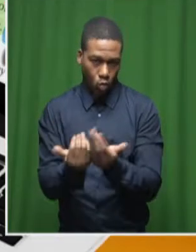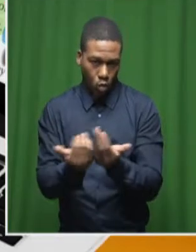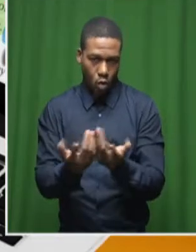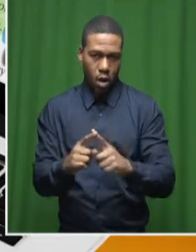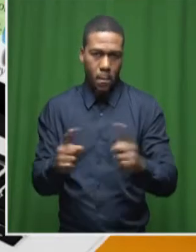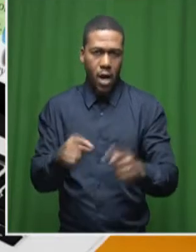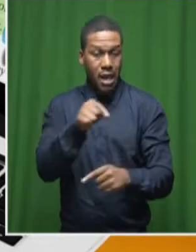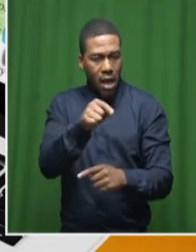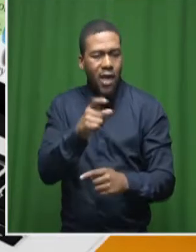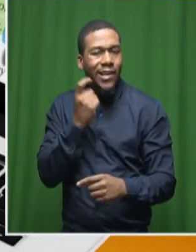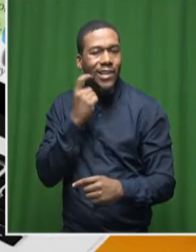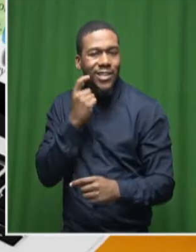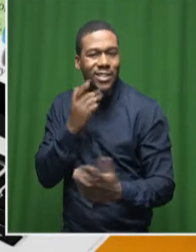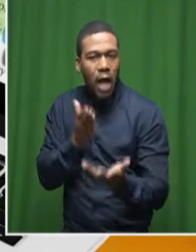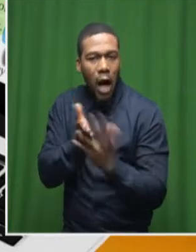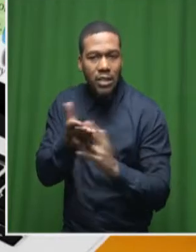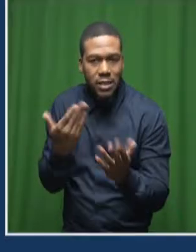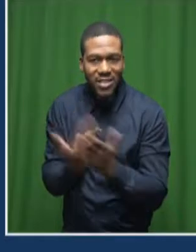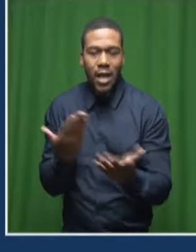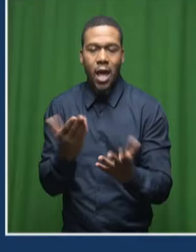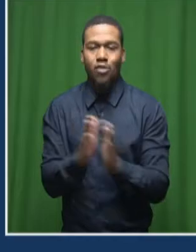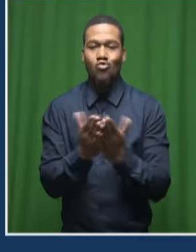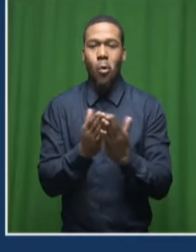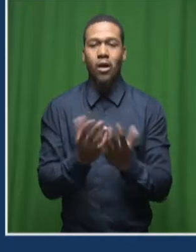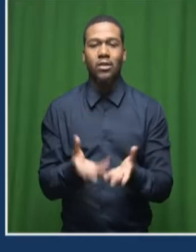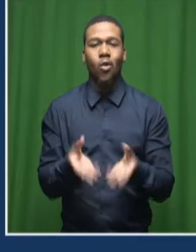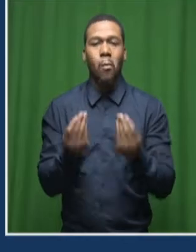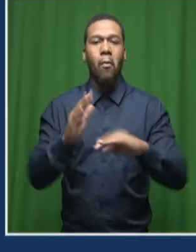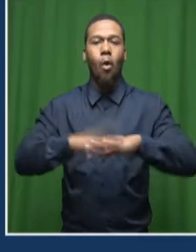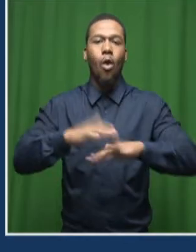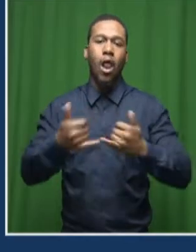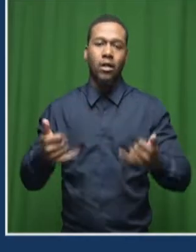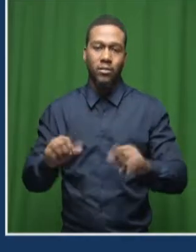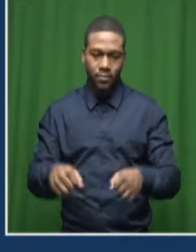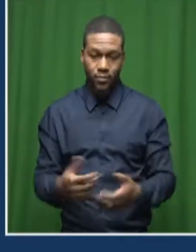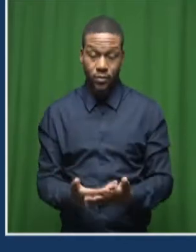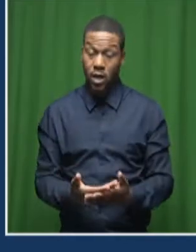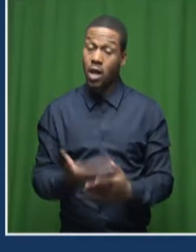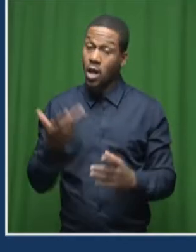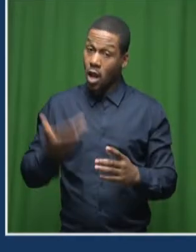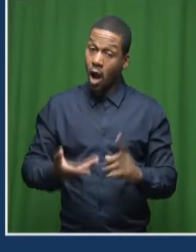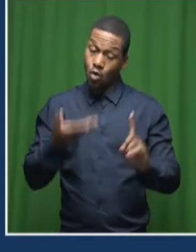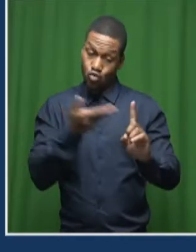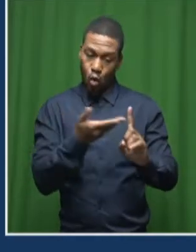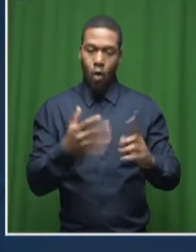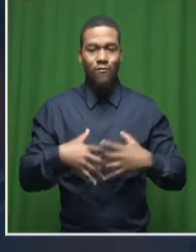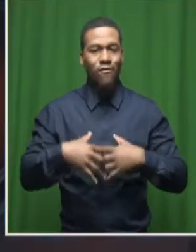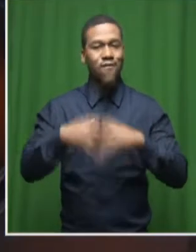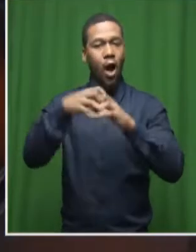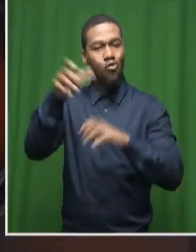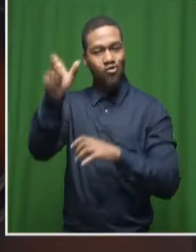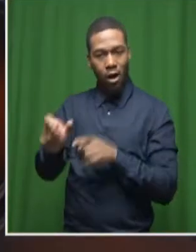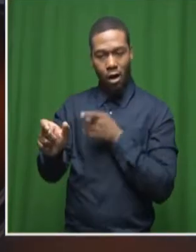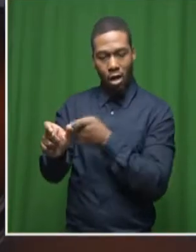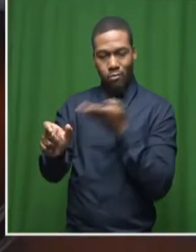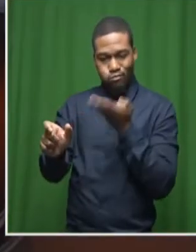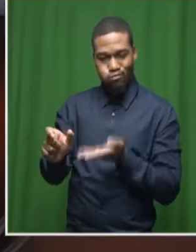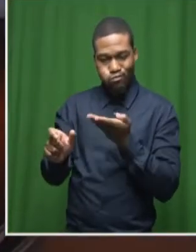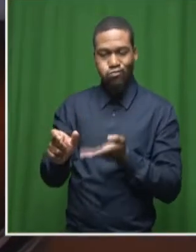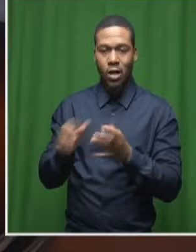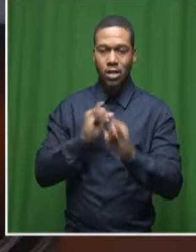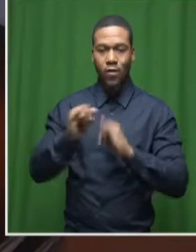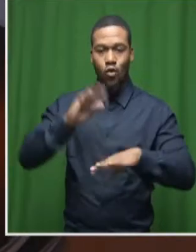to access books. And joining us in studio now to tell us more about this is founder Zakheni Ngubo. Zakheni, a very good morning. Thank you so much for joining us.